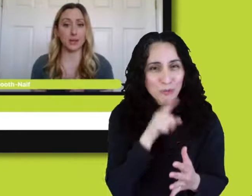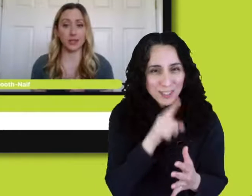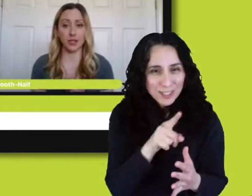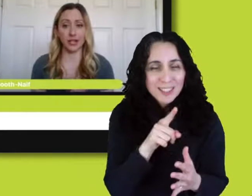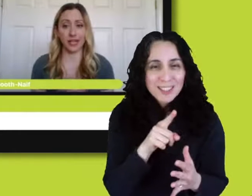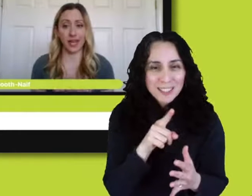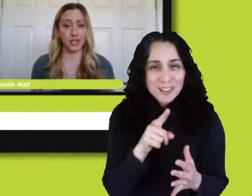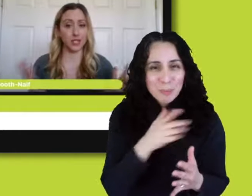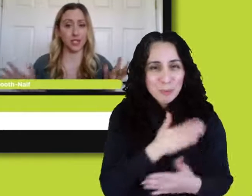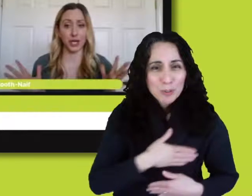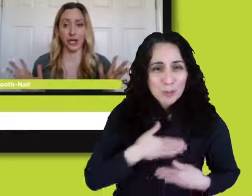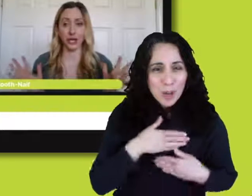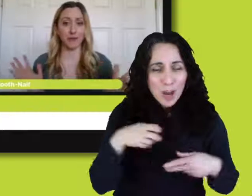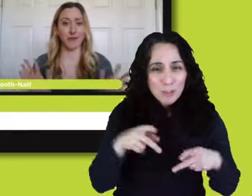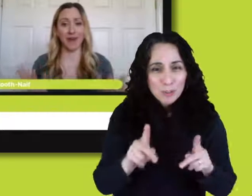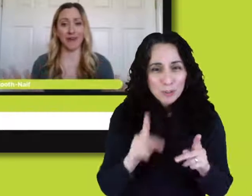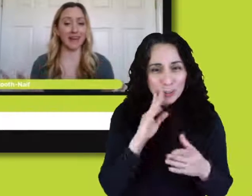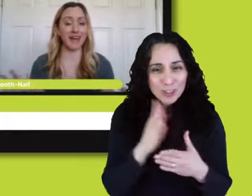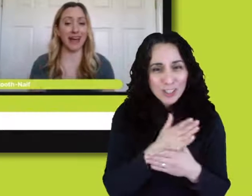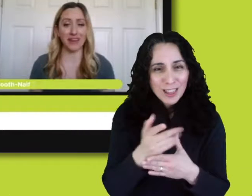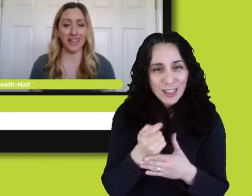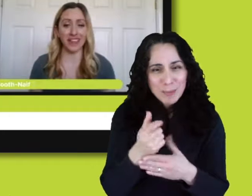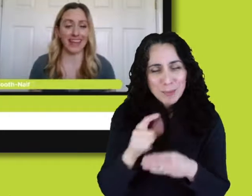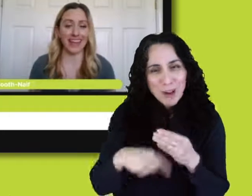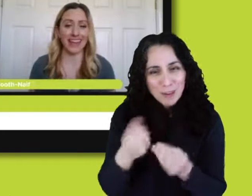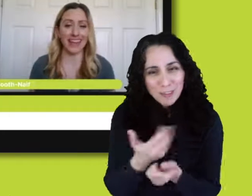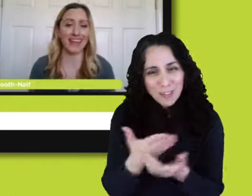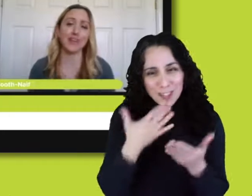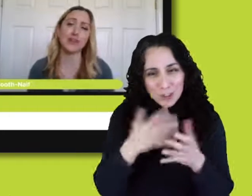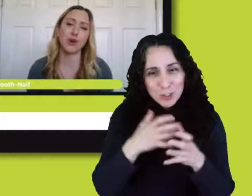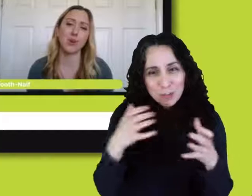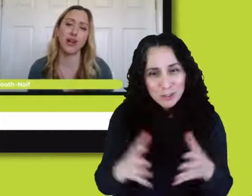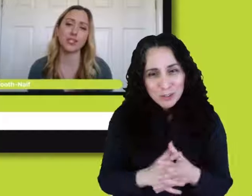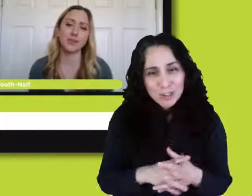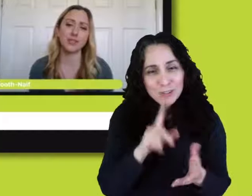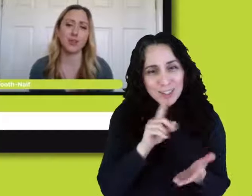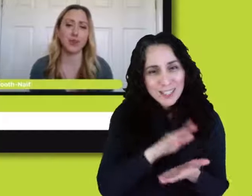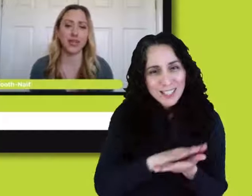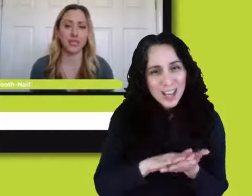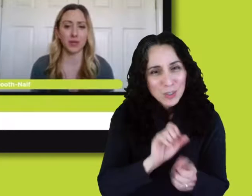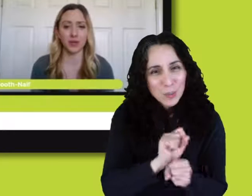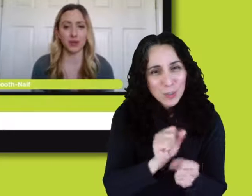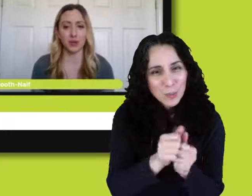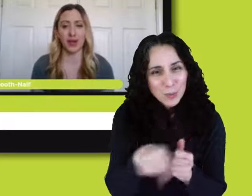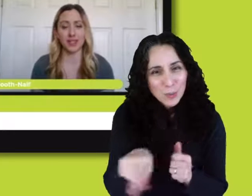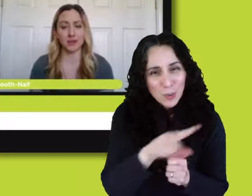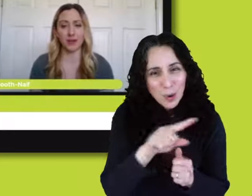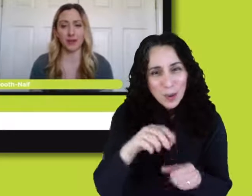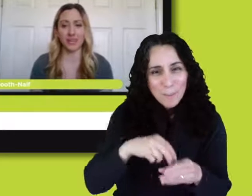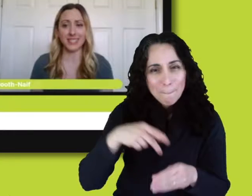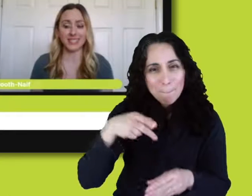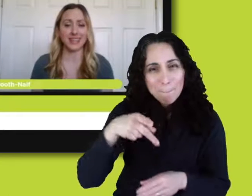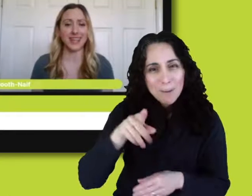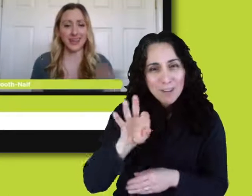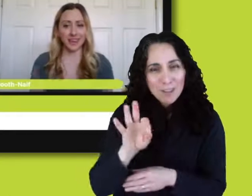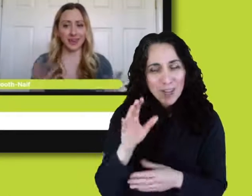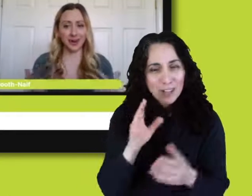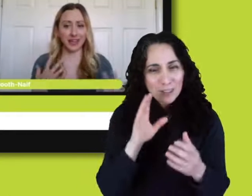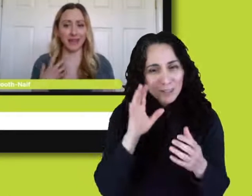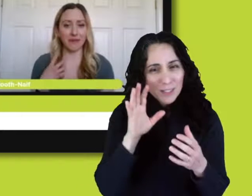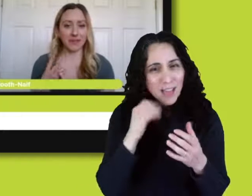appreciate this opportunity to kind of just share a little bit about, everything. And thank you so much. so nice working with you guys at PunkinFutz